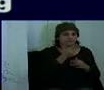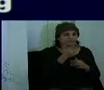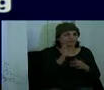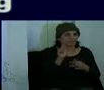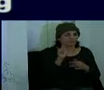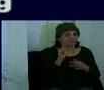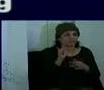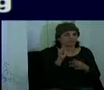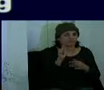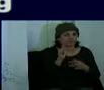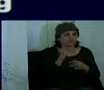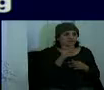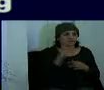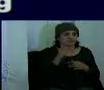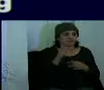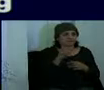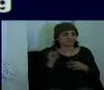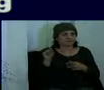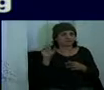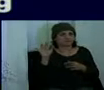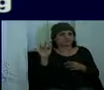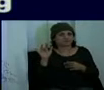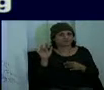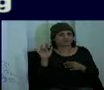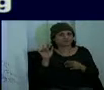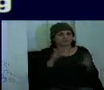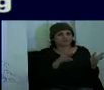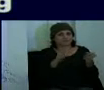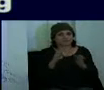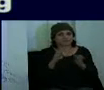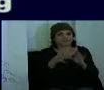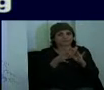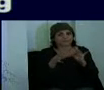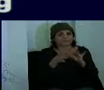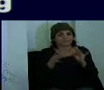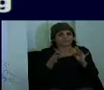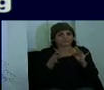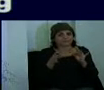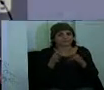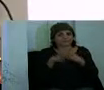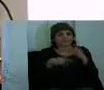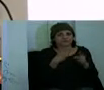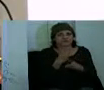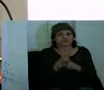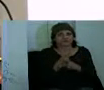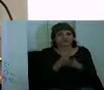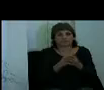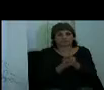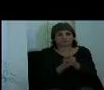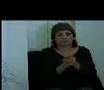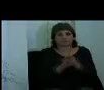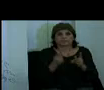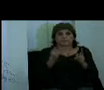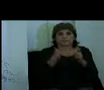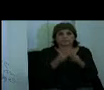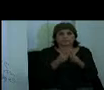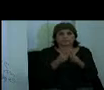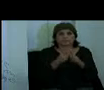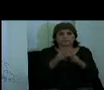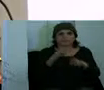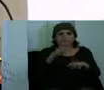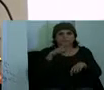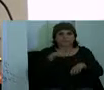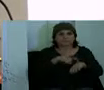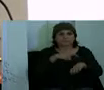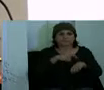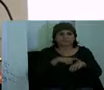4, verses 4 through 7, taking from the Message version. Until the time, we